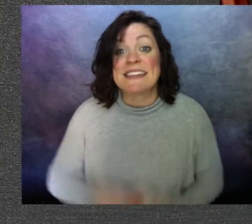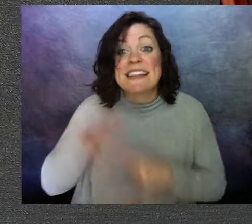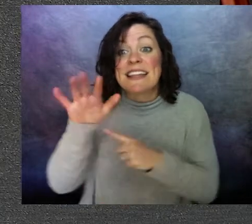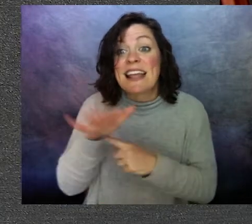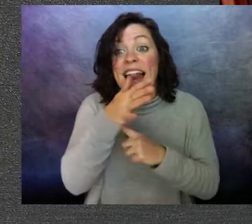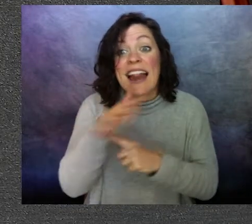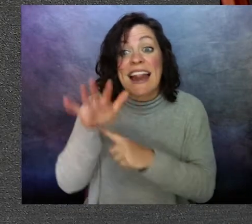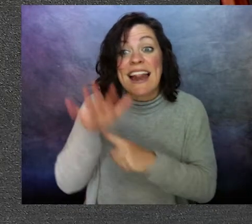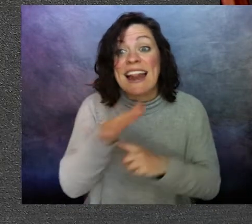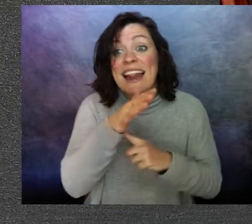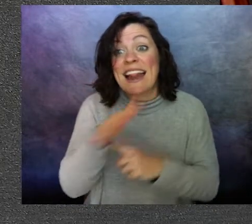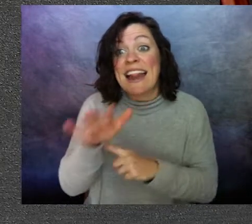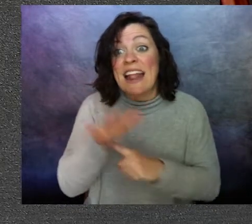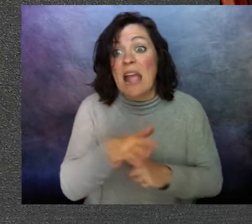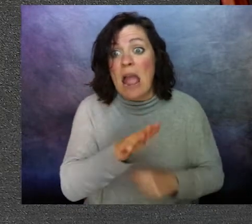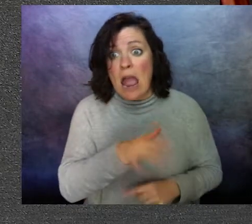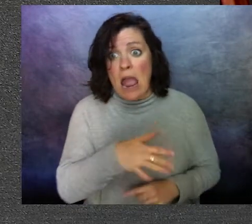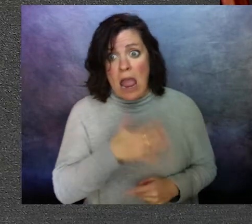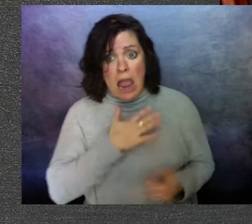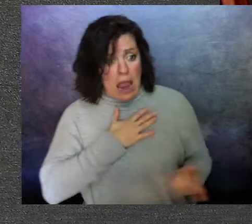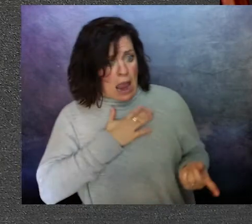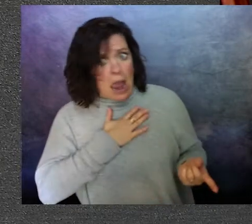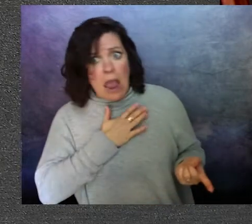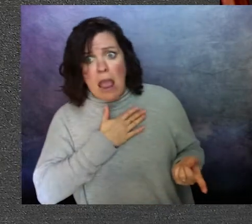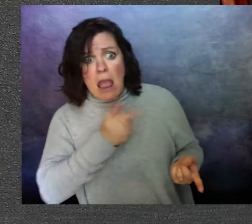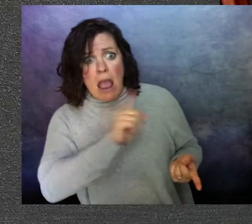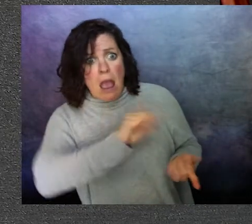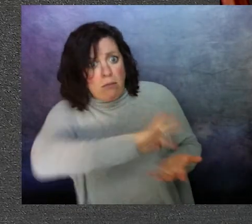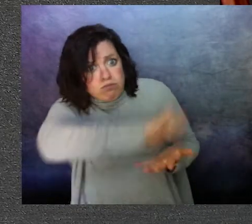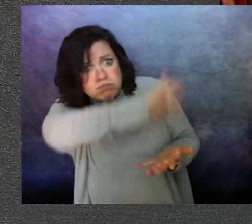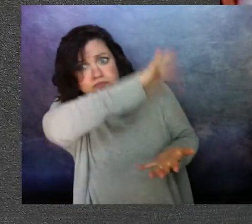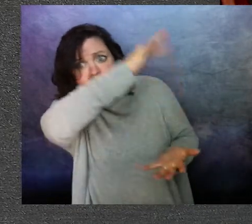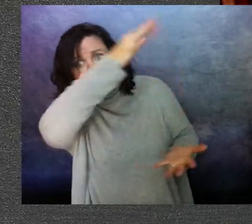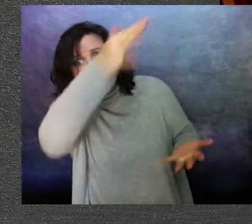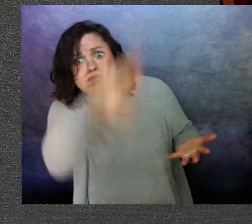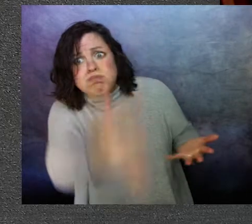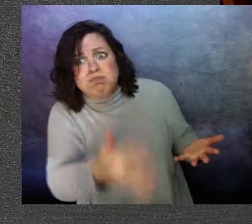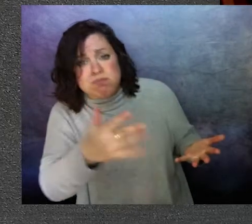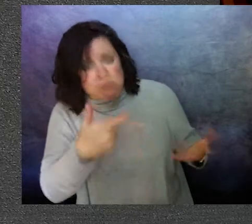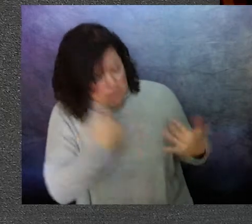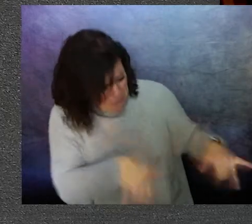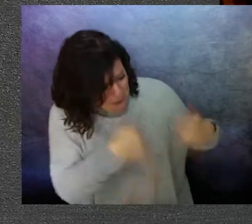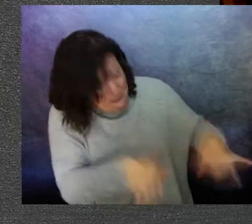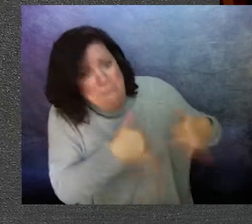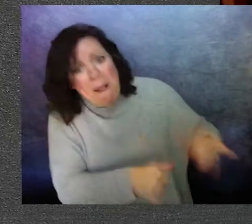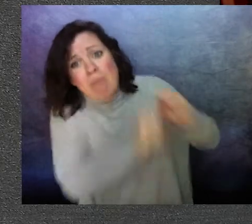Leaves are covering up my pup. Leaves are covering up my feet.